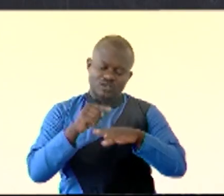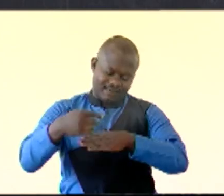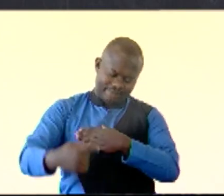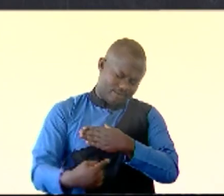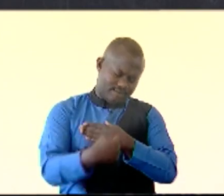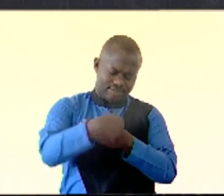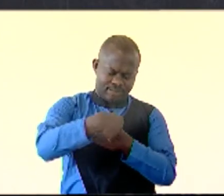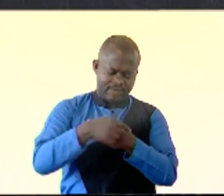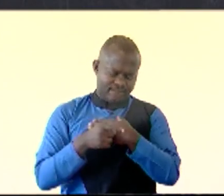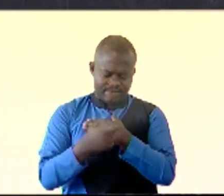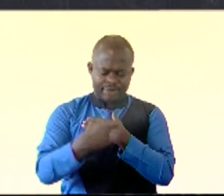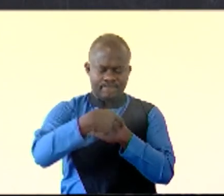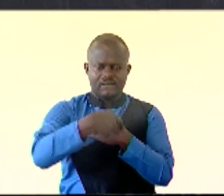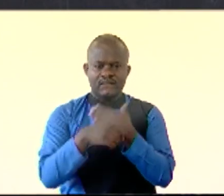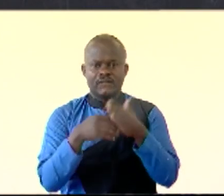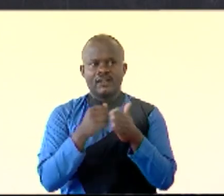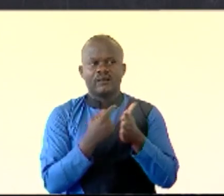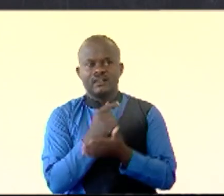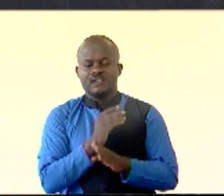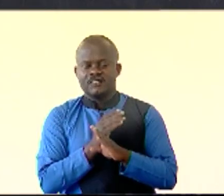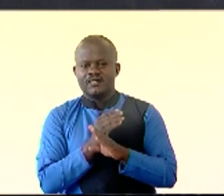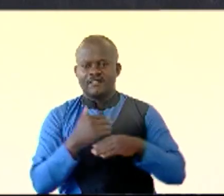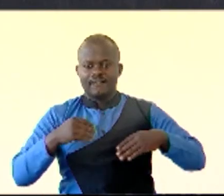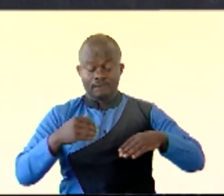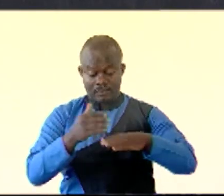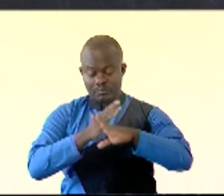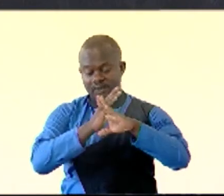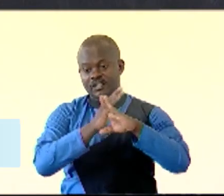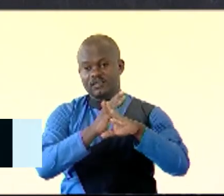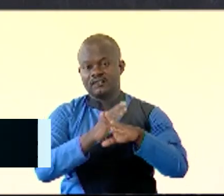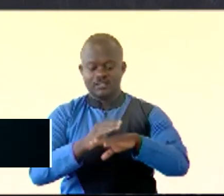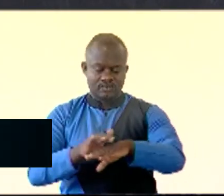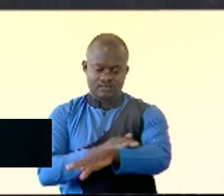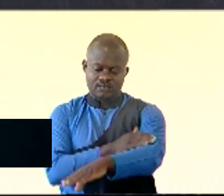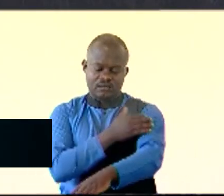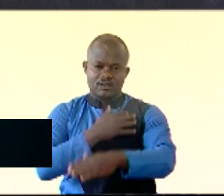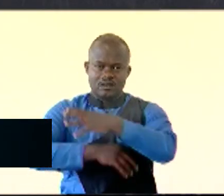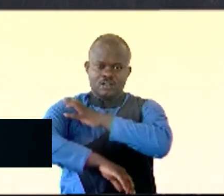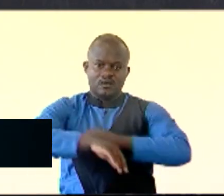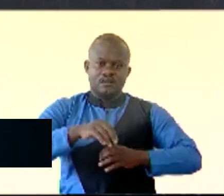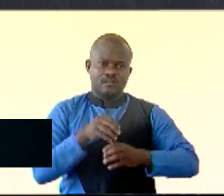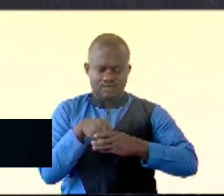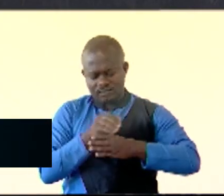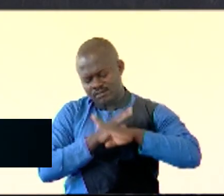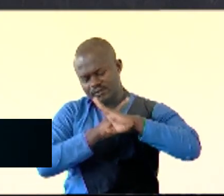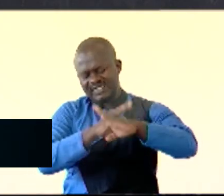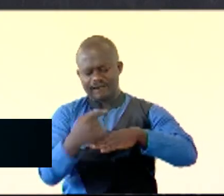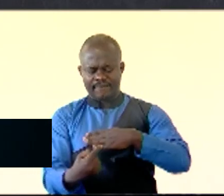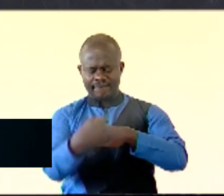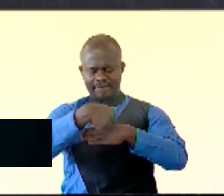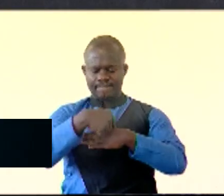skin. So the skin creates a physical barrier that protects the cells inside the body against the entrance of pathogens.